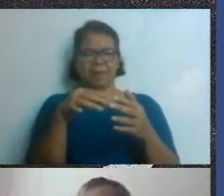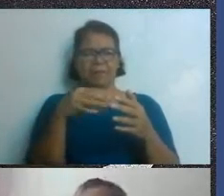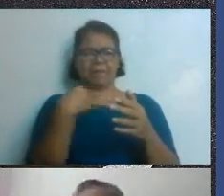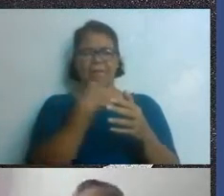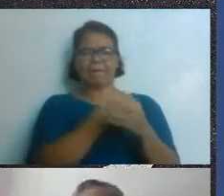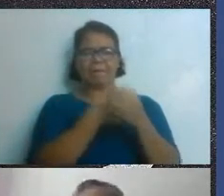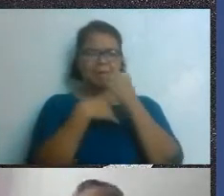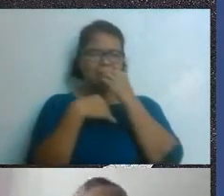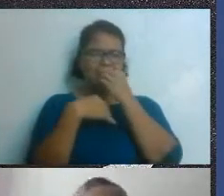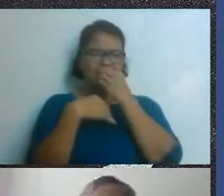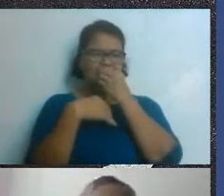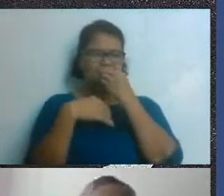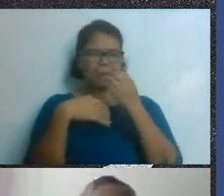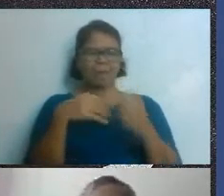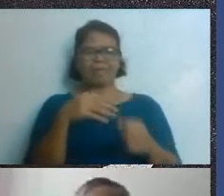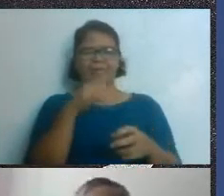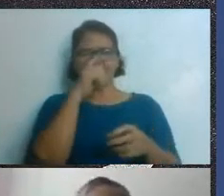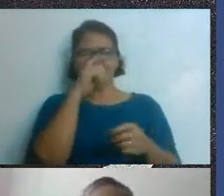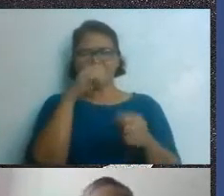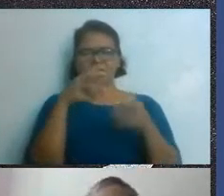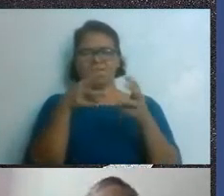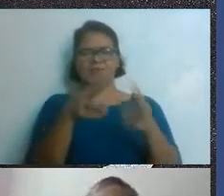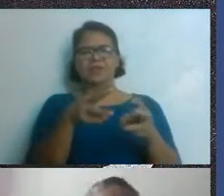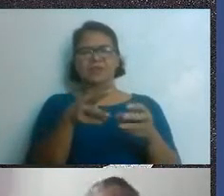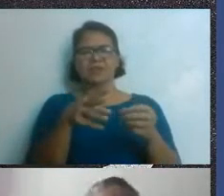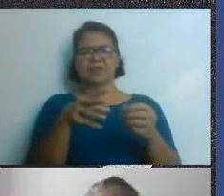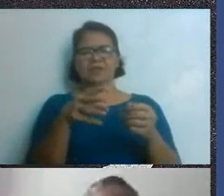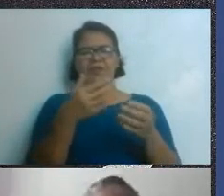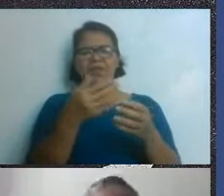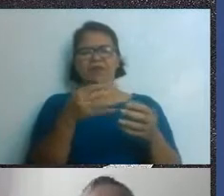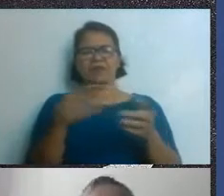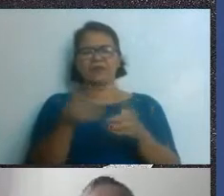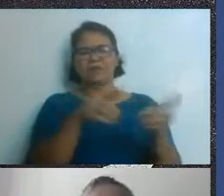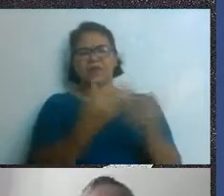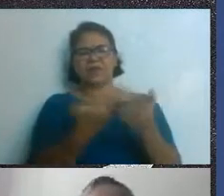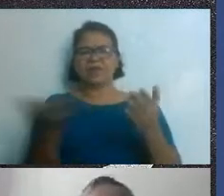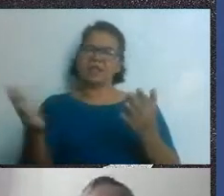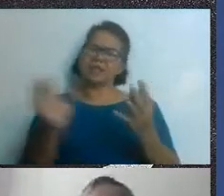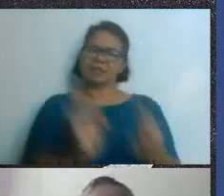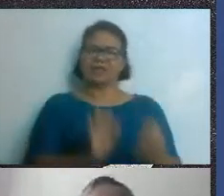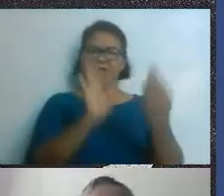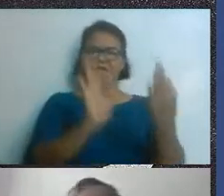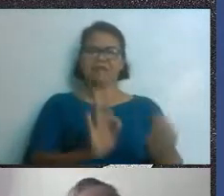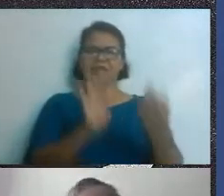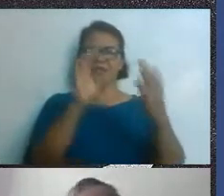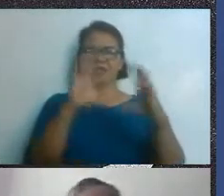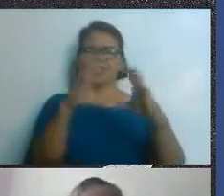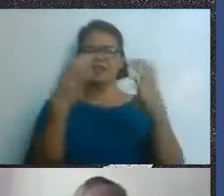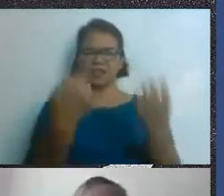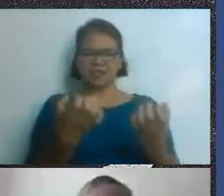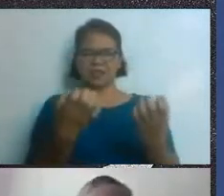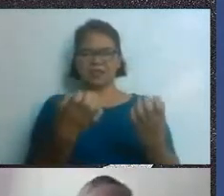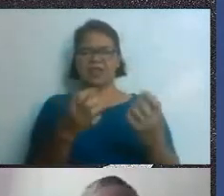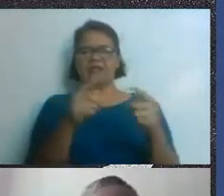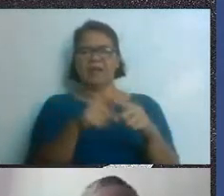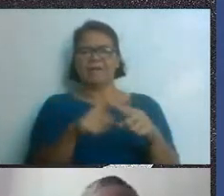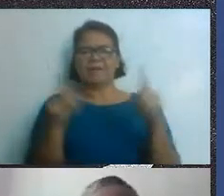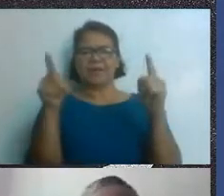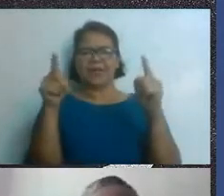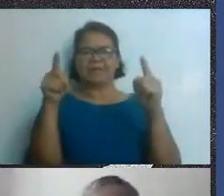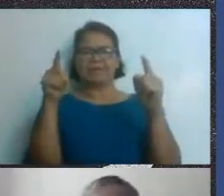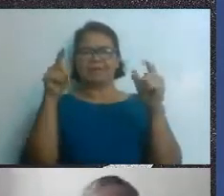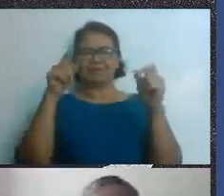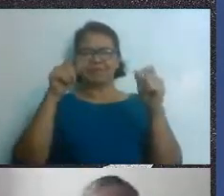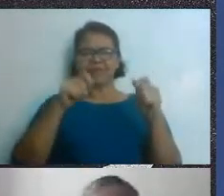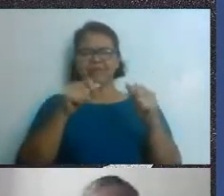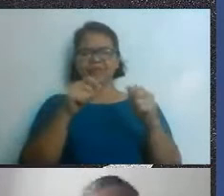of doing things, the face-to-face classes, that the children of the middle class and the up, you know, the better